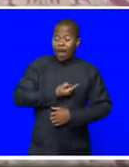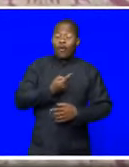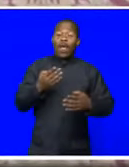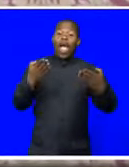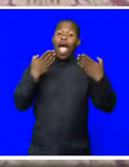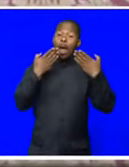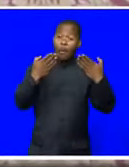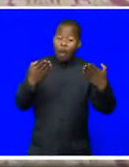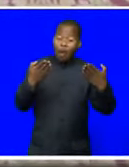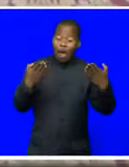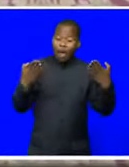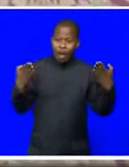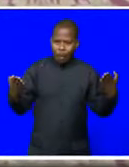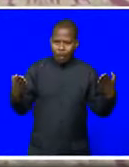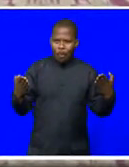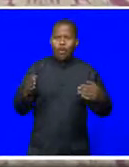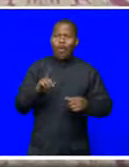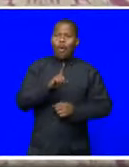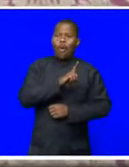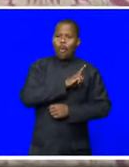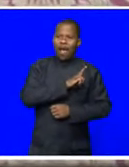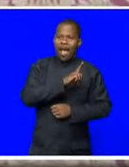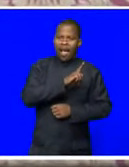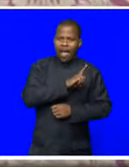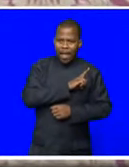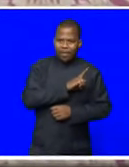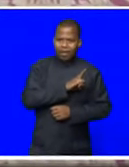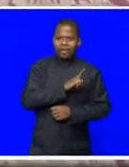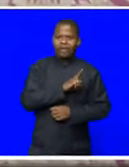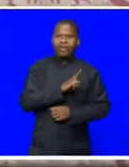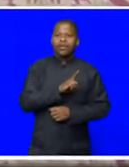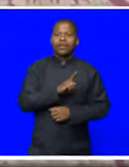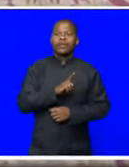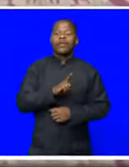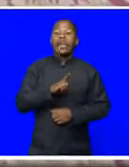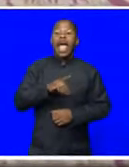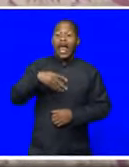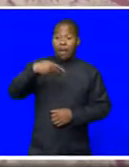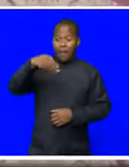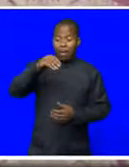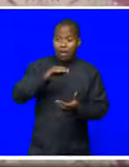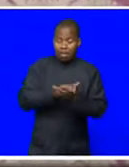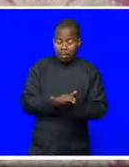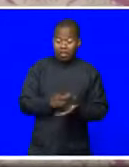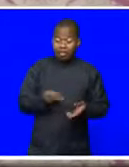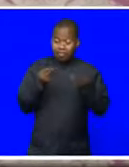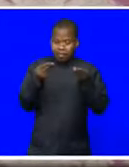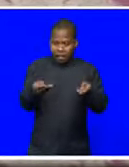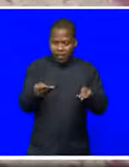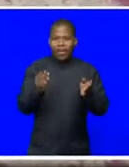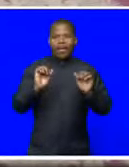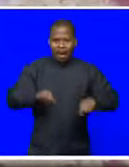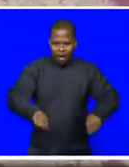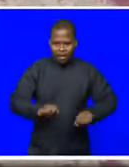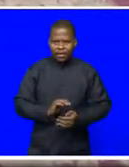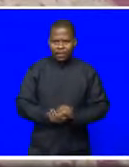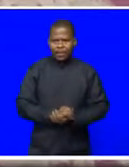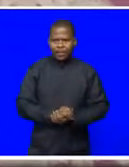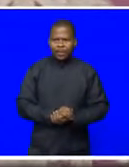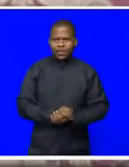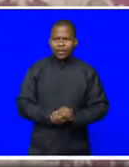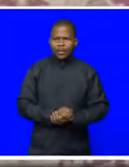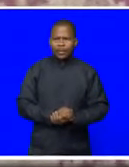deeply to you for the opportunity to present my letters of credence. It's